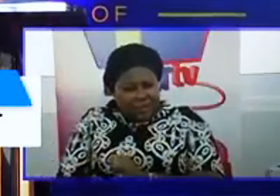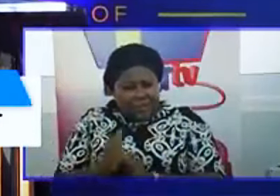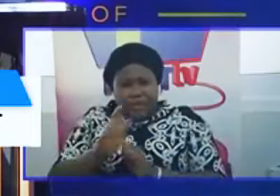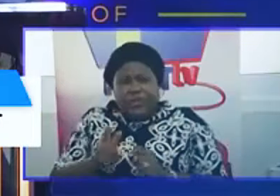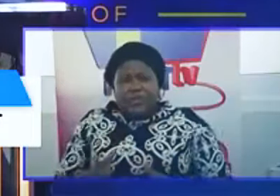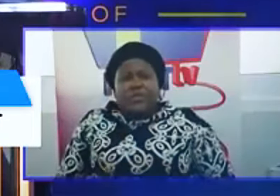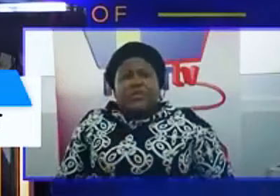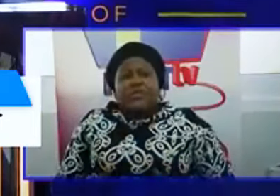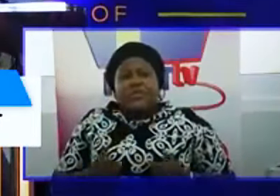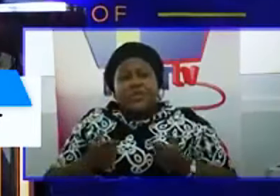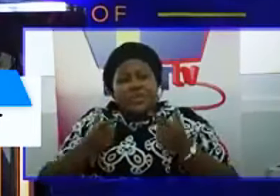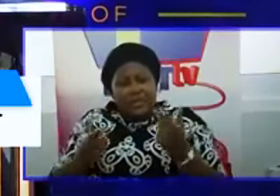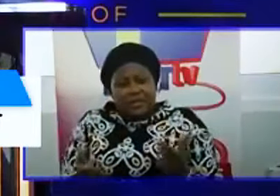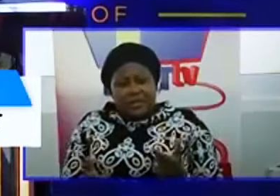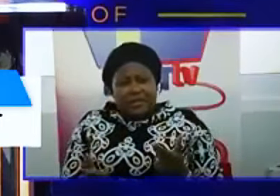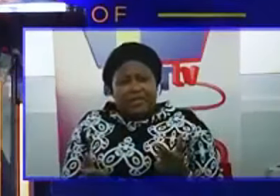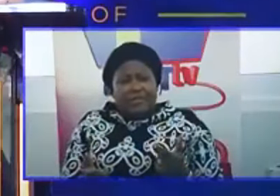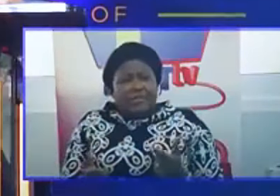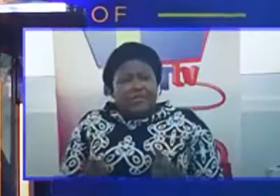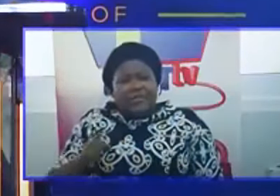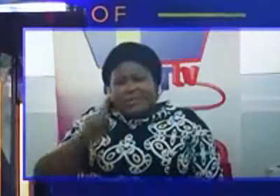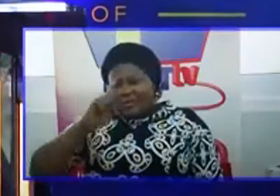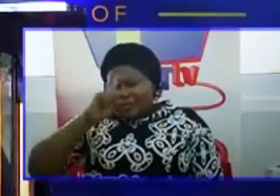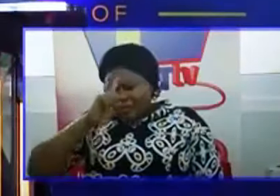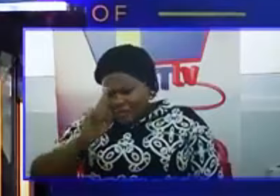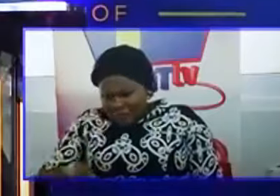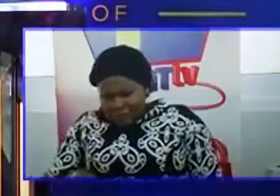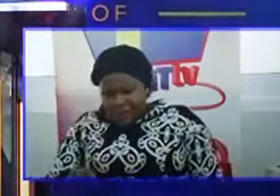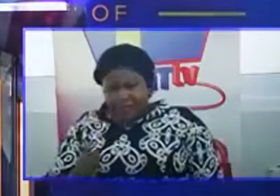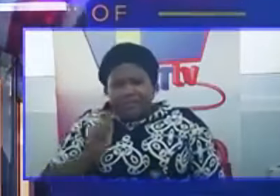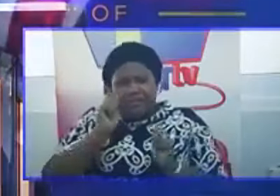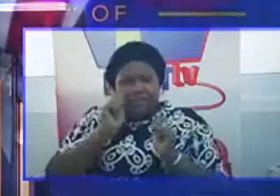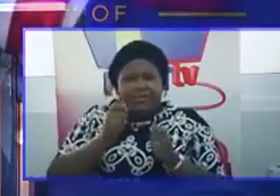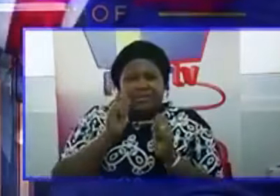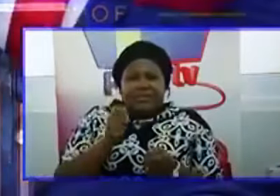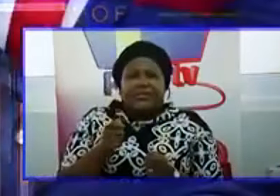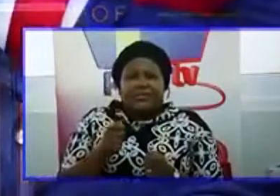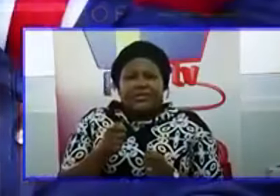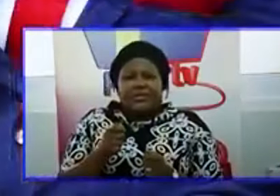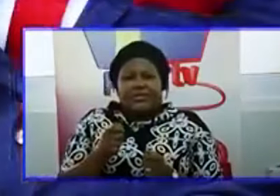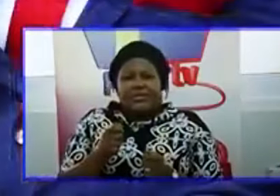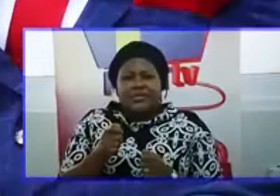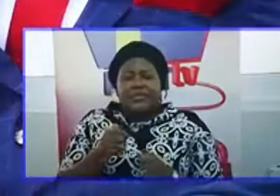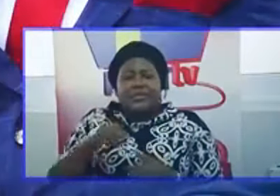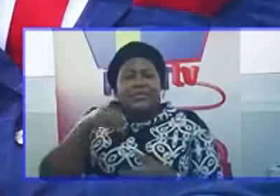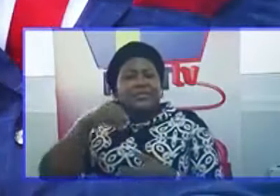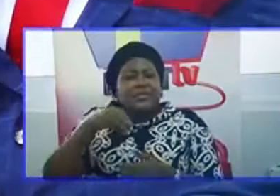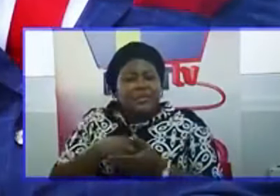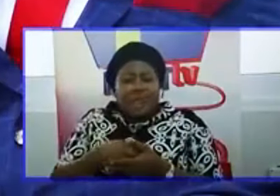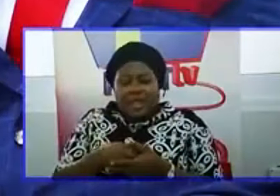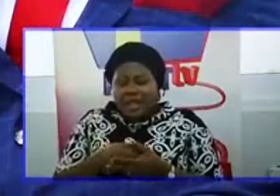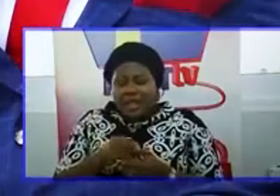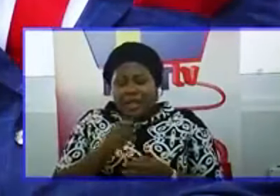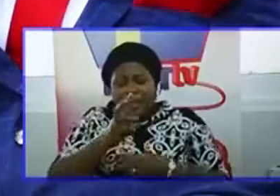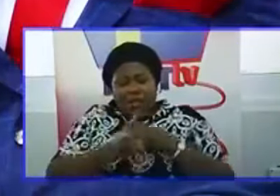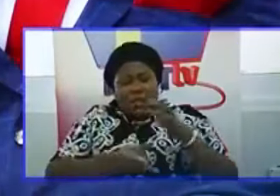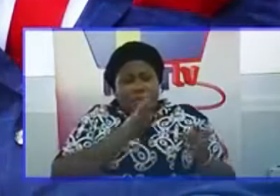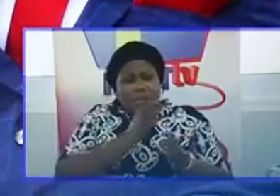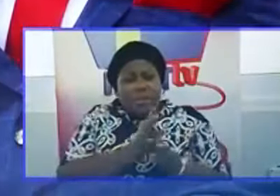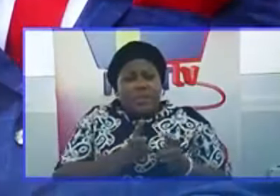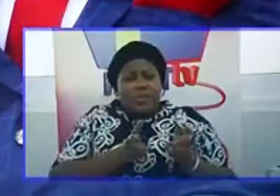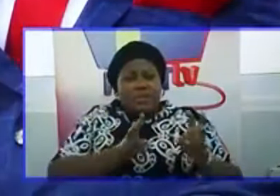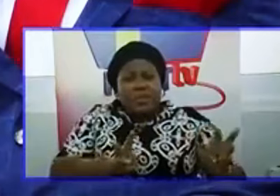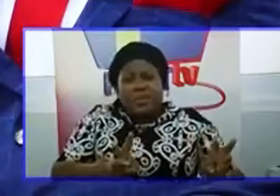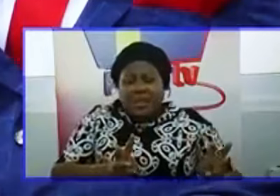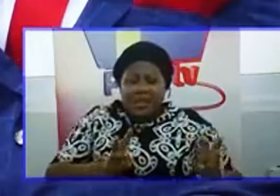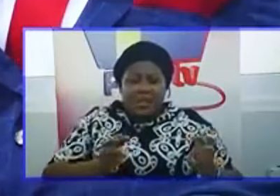by their charisma, intelligence, and talents. Be it in the geographical expansion, arts and